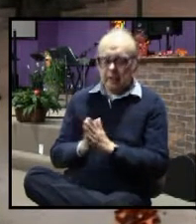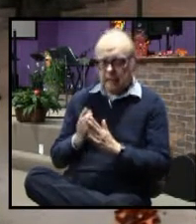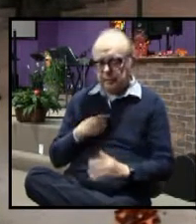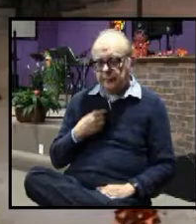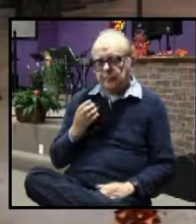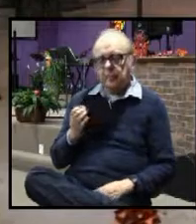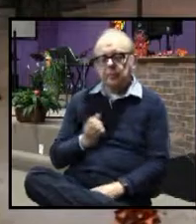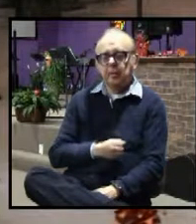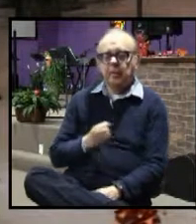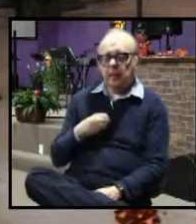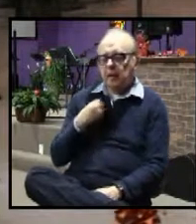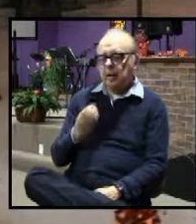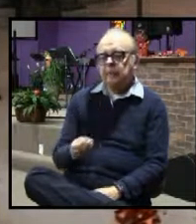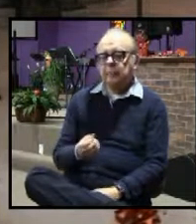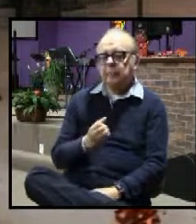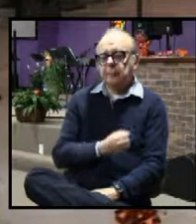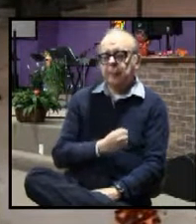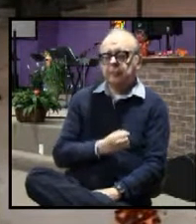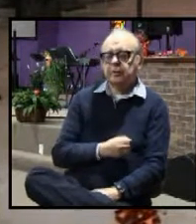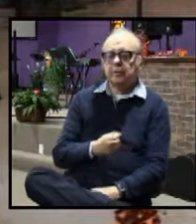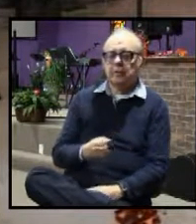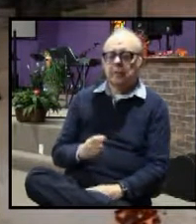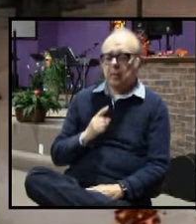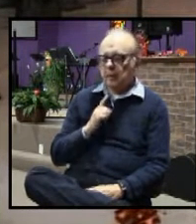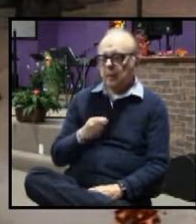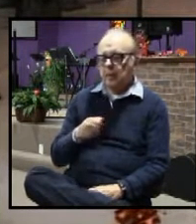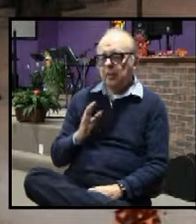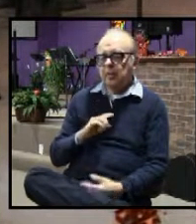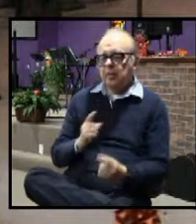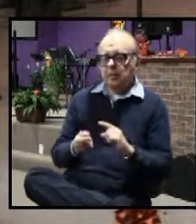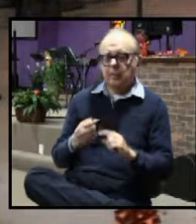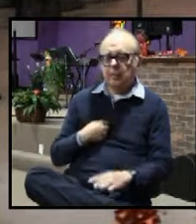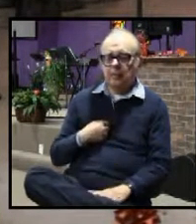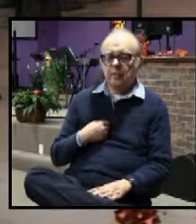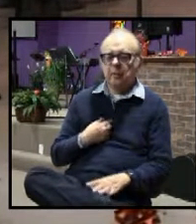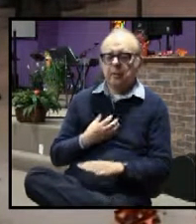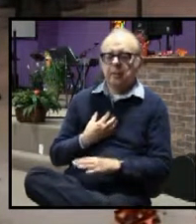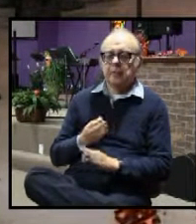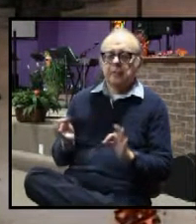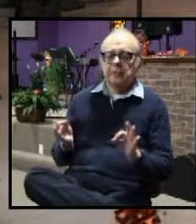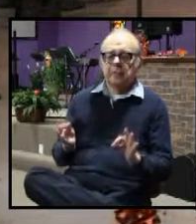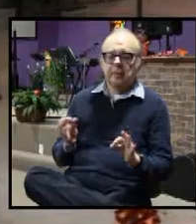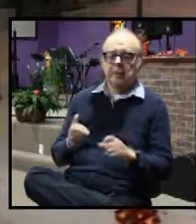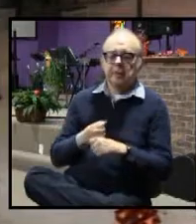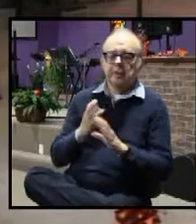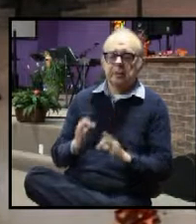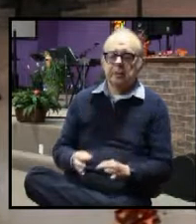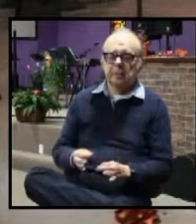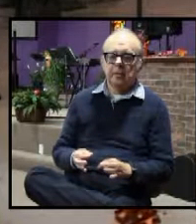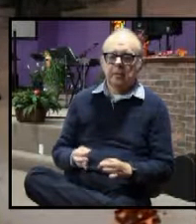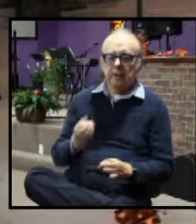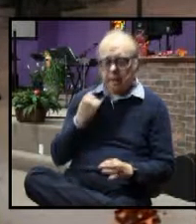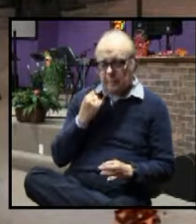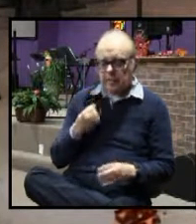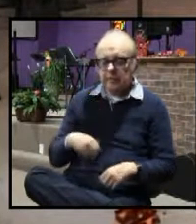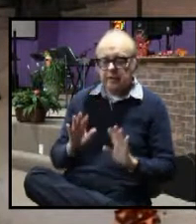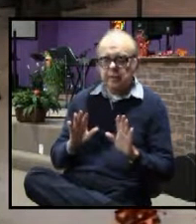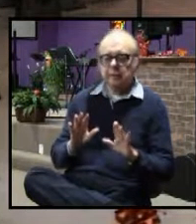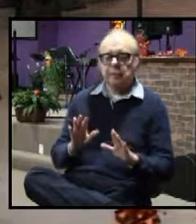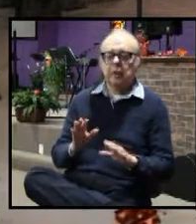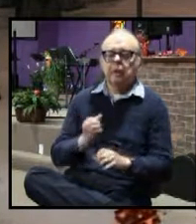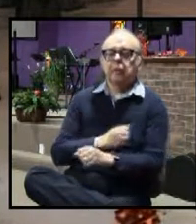and he asked me for drugs. I gave him those drugs. That is really when God changed me and set me free, because I had to make the decision of whether I was going